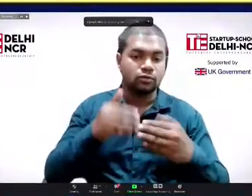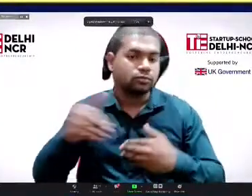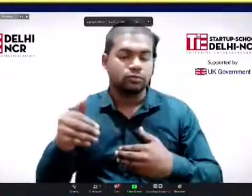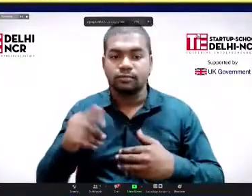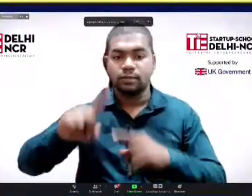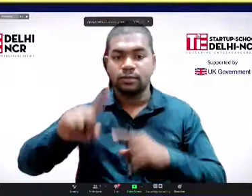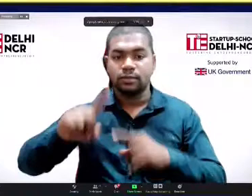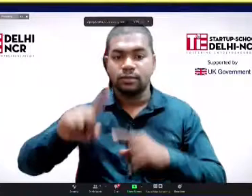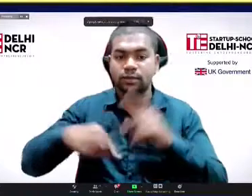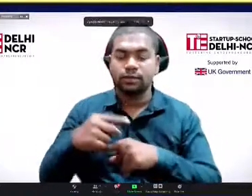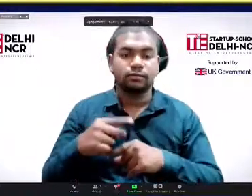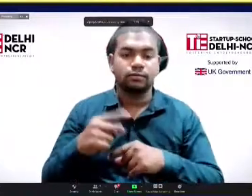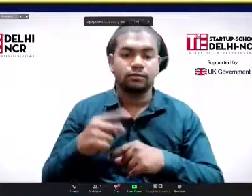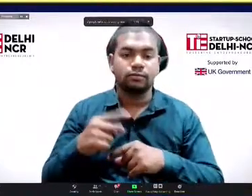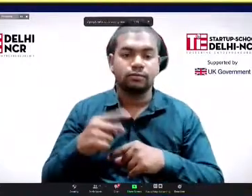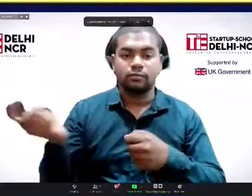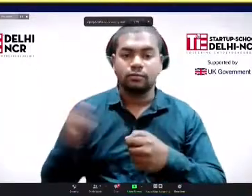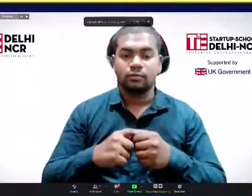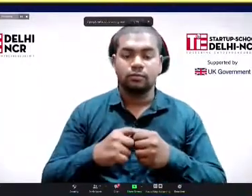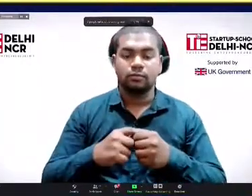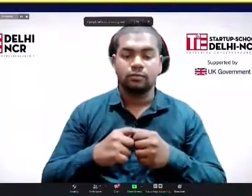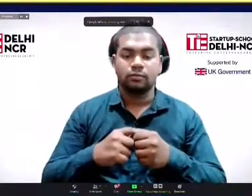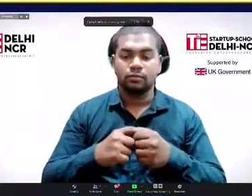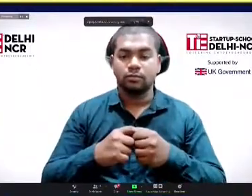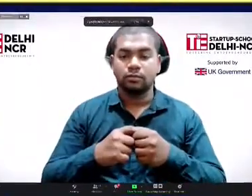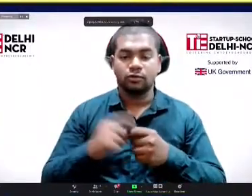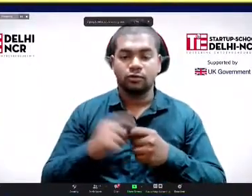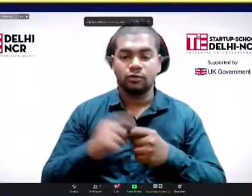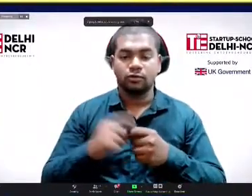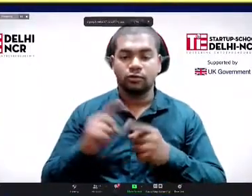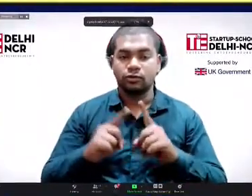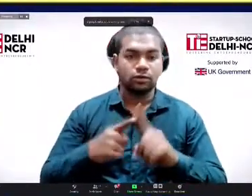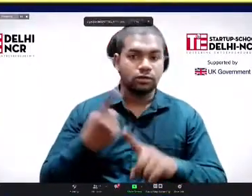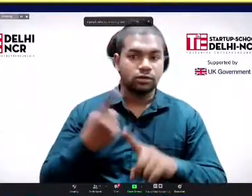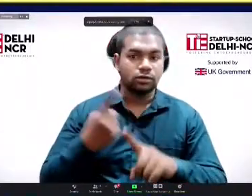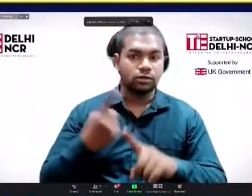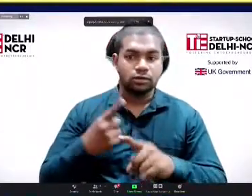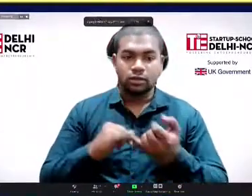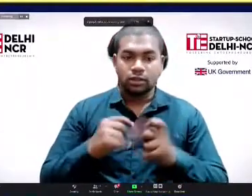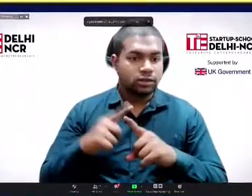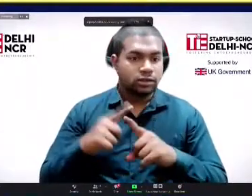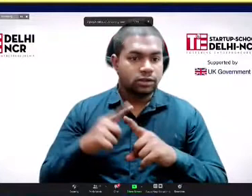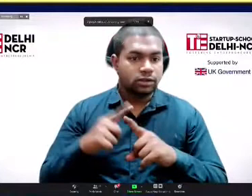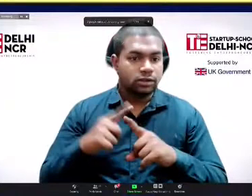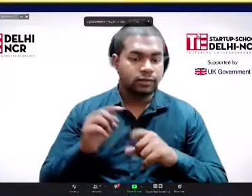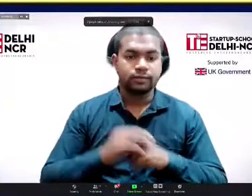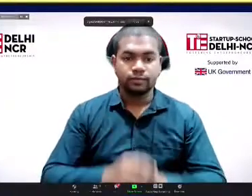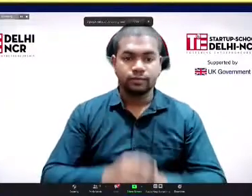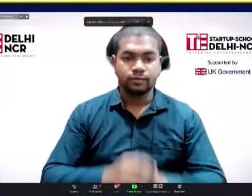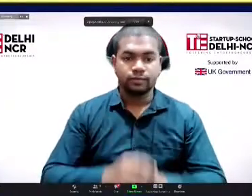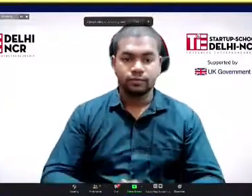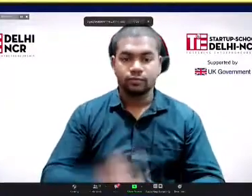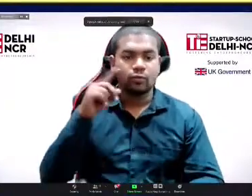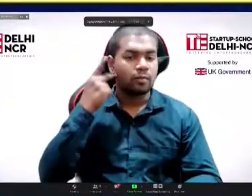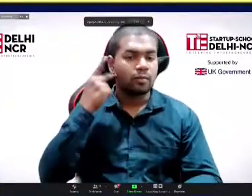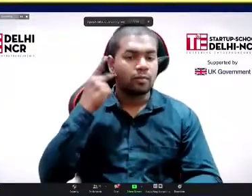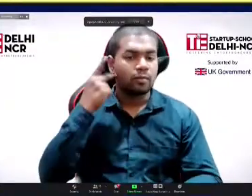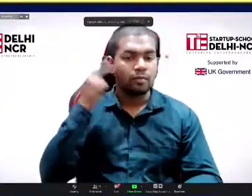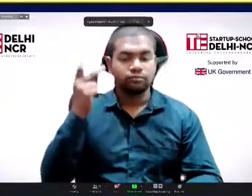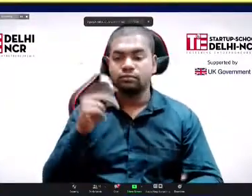next set of agency comes in when you're bored with the first set. And well, this poor brand is being